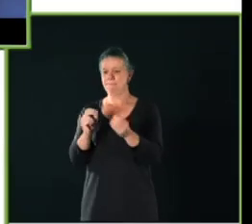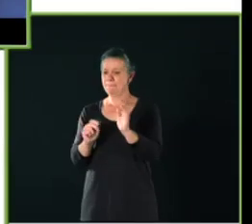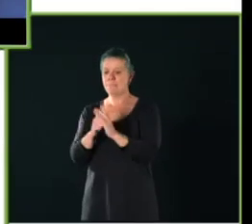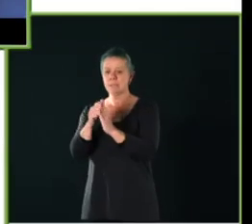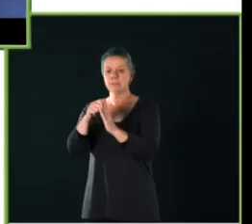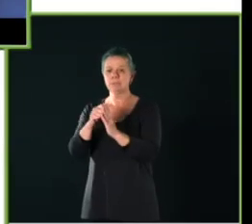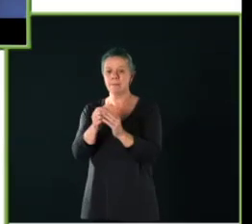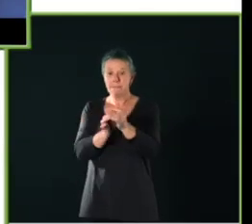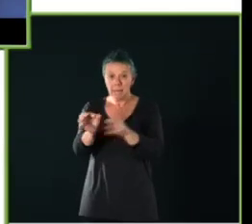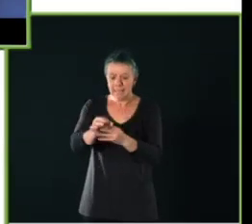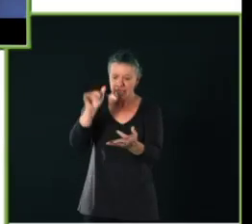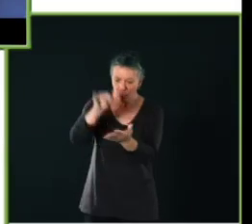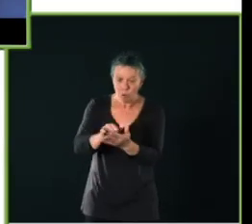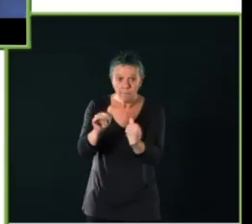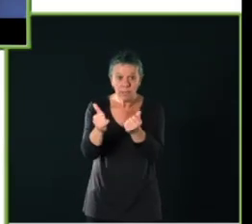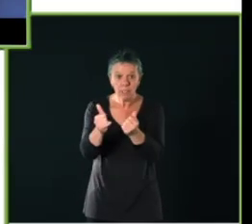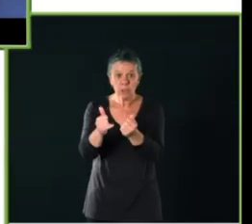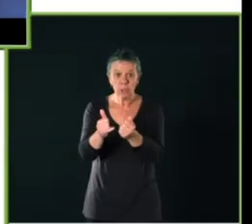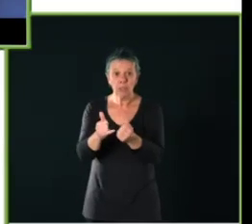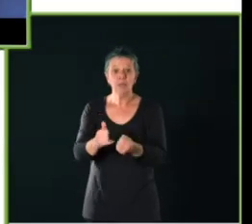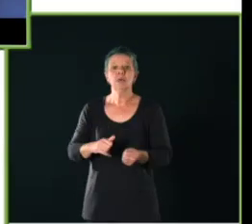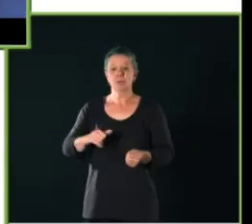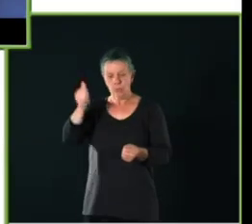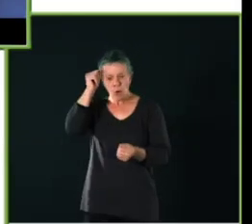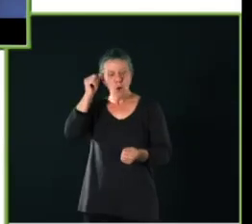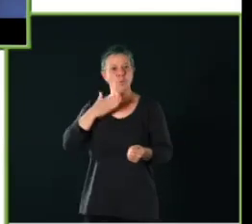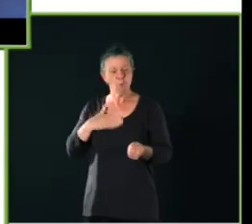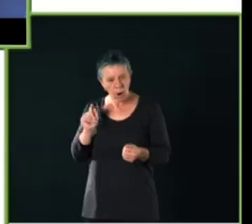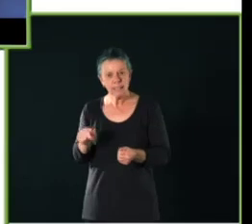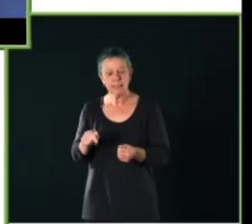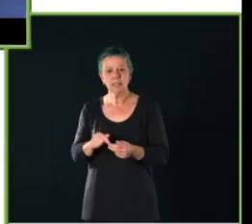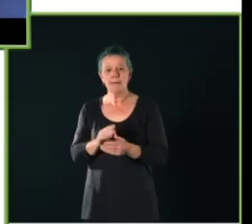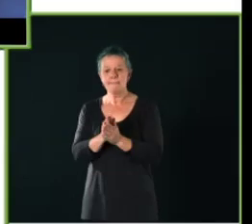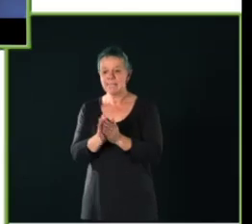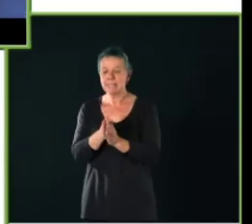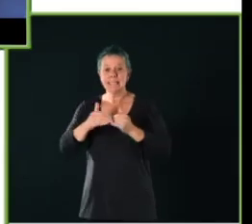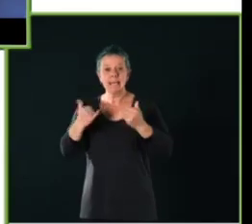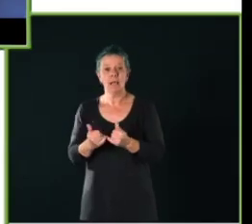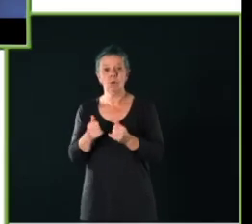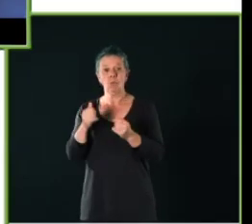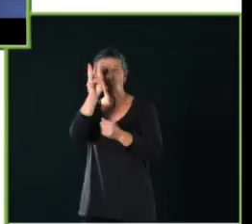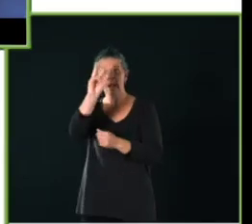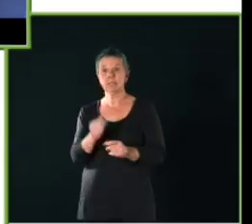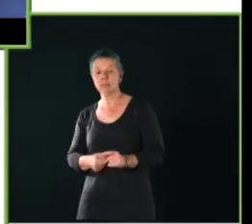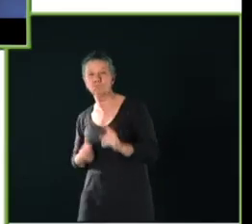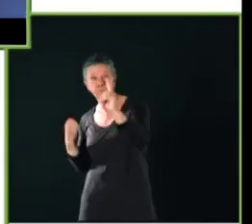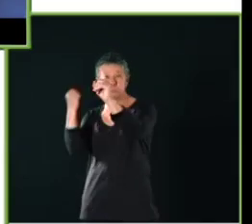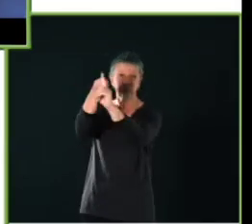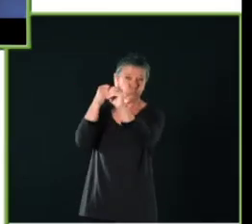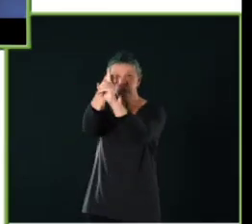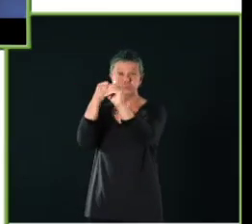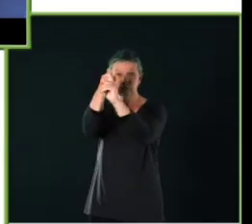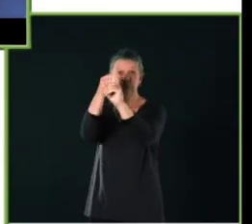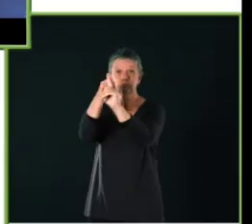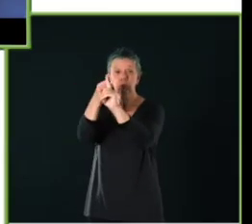evident and will grow, so we do need to loudly beat that drum in Wellington to make sure we're heard and get the